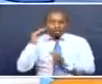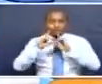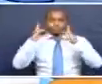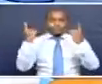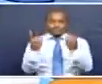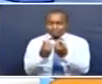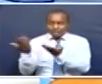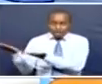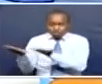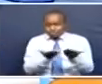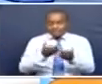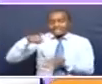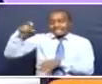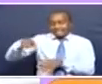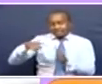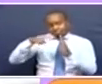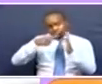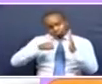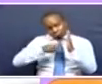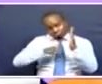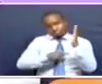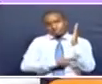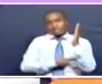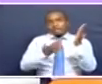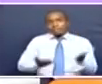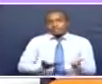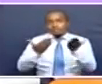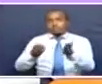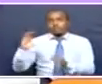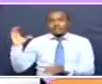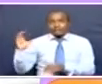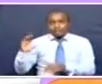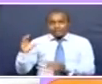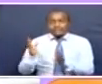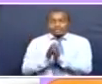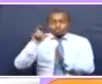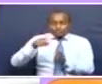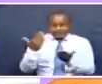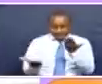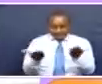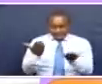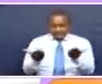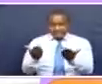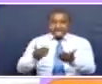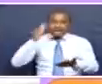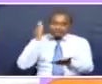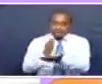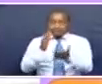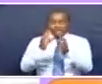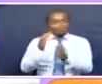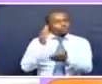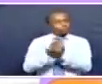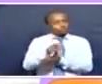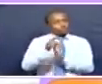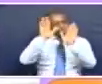has to be, of course, brought to the cabinet, and we have to assess it and be able to to actually verify whether that need, and most